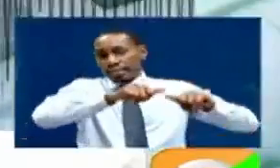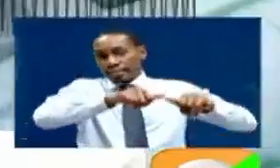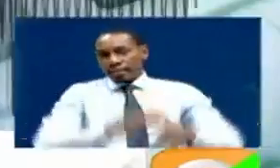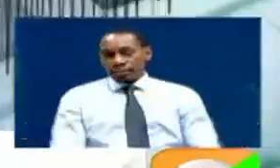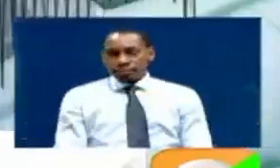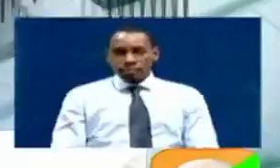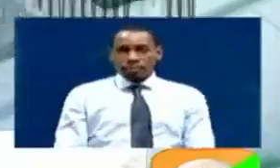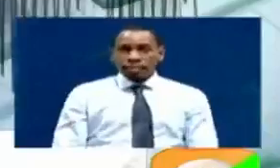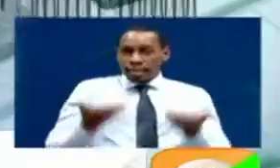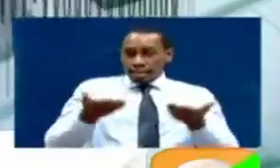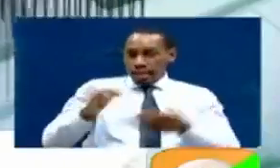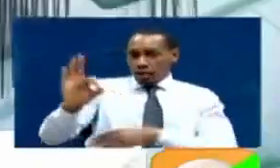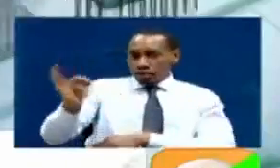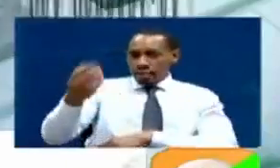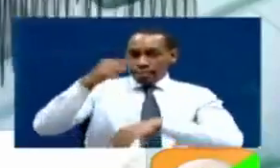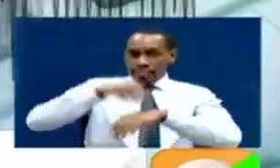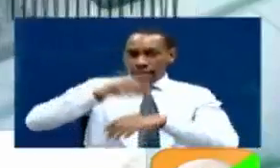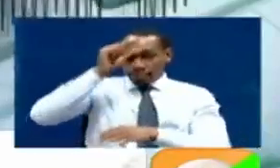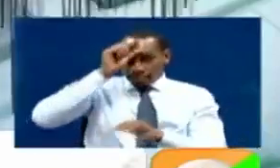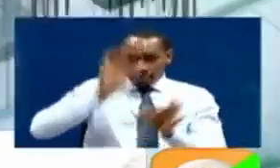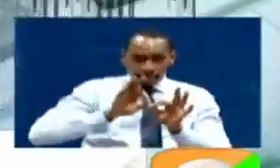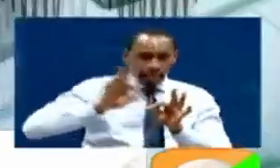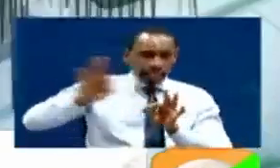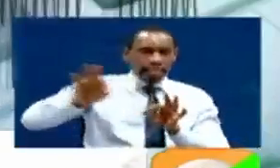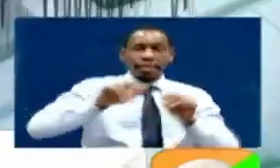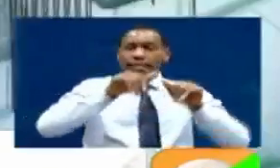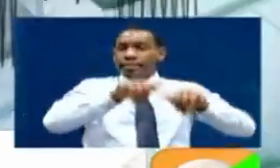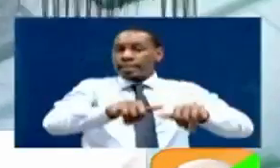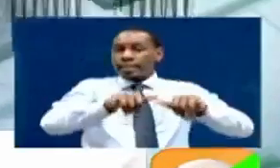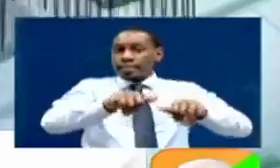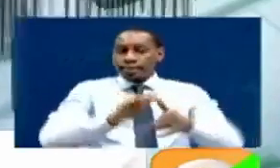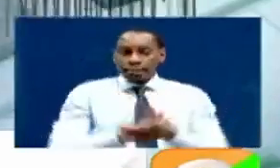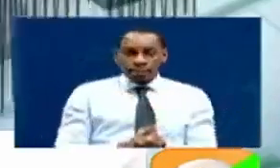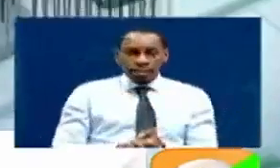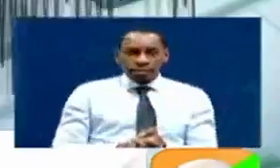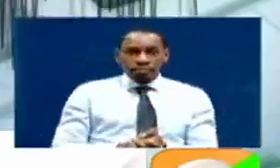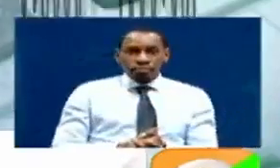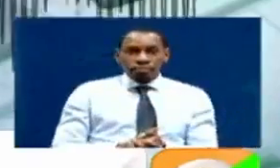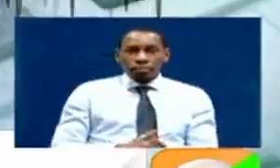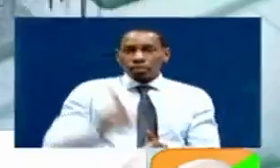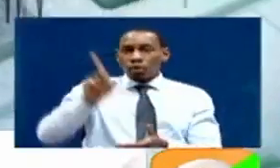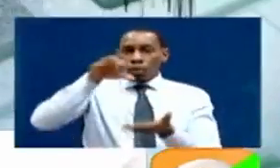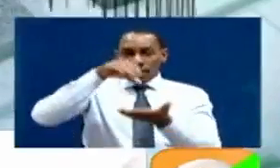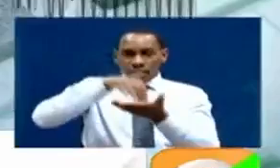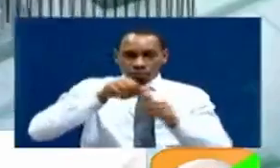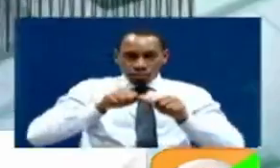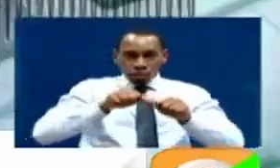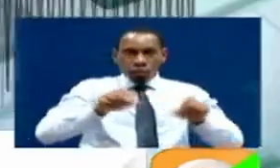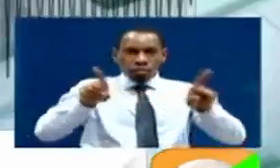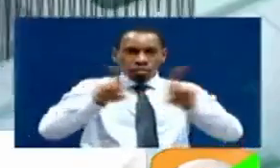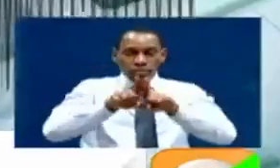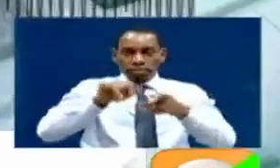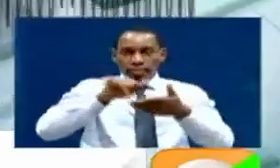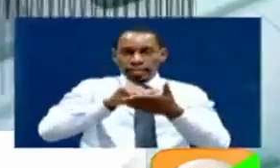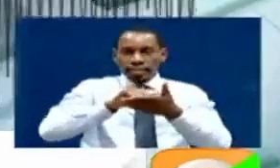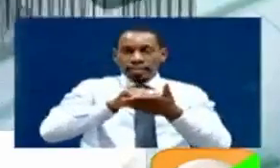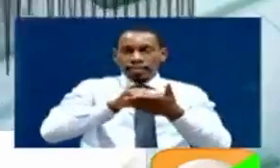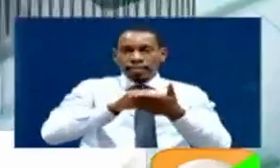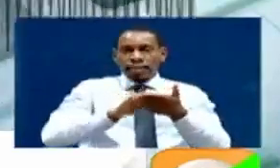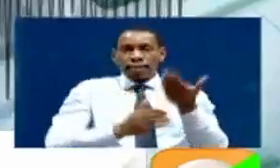"This is the third time government has extended quarantine. There's one thing that remains constant. At the poor